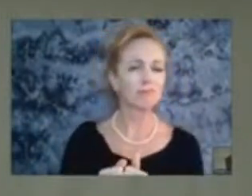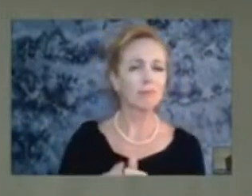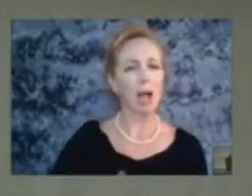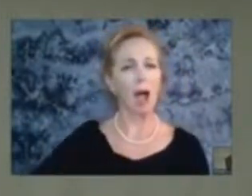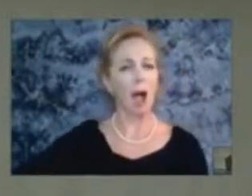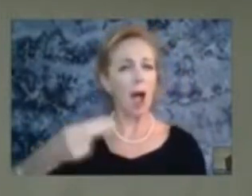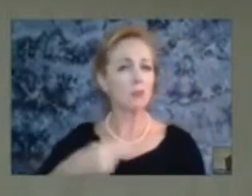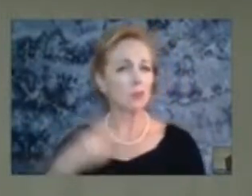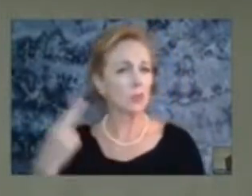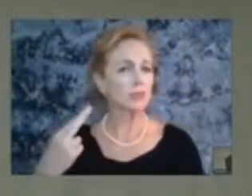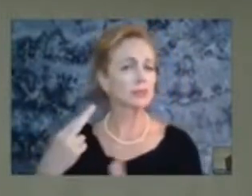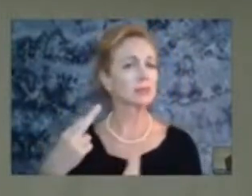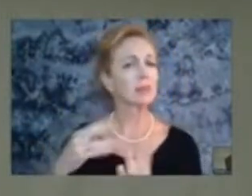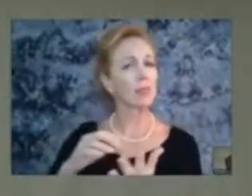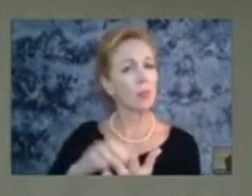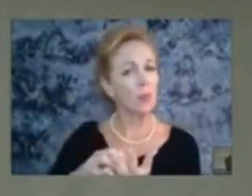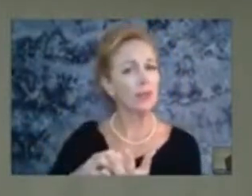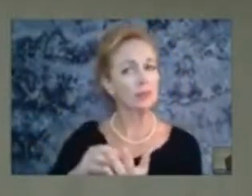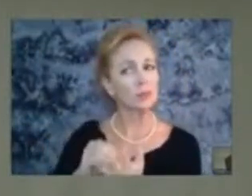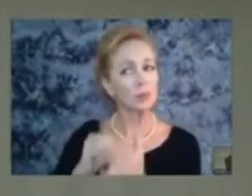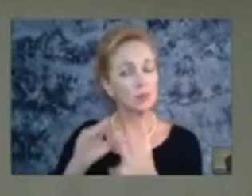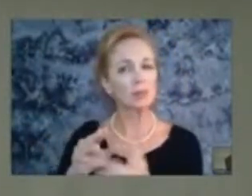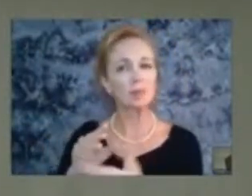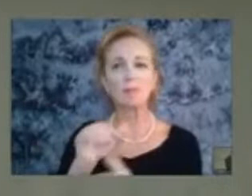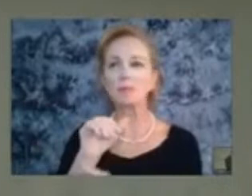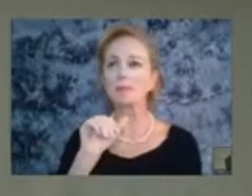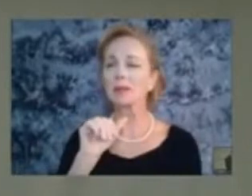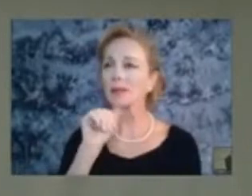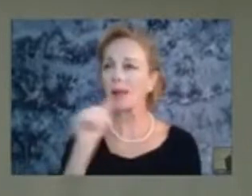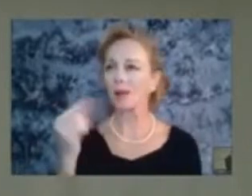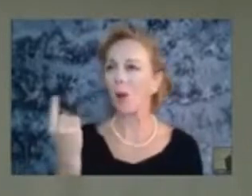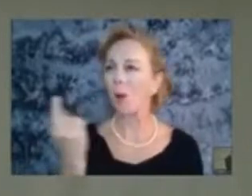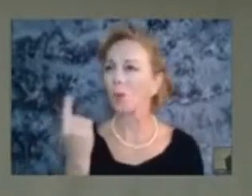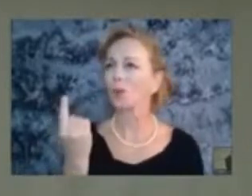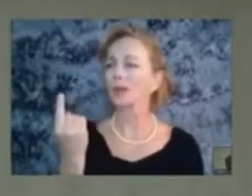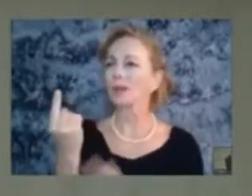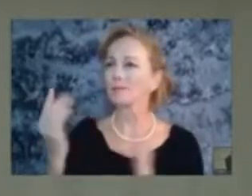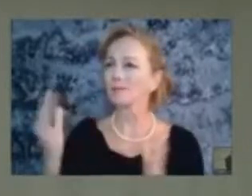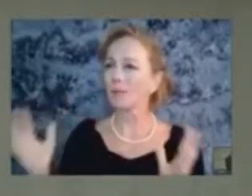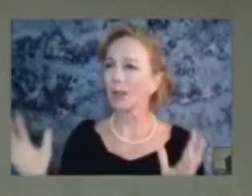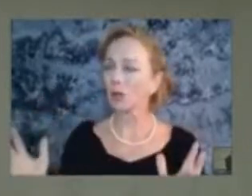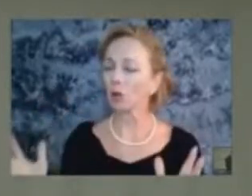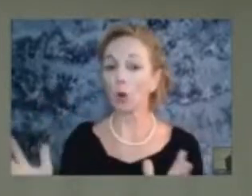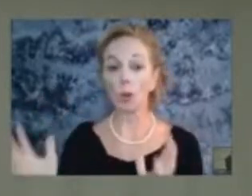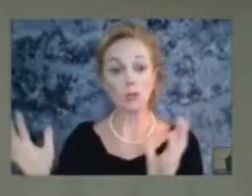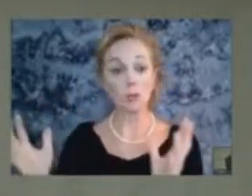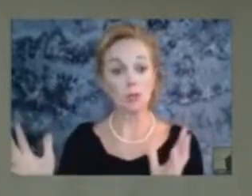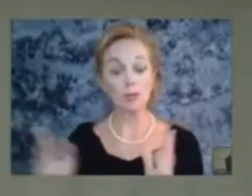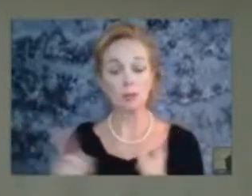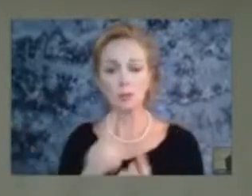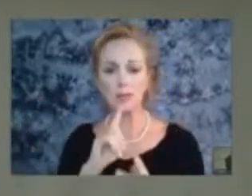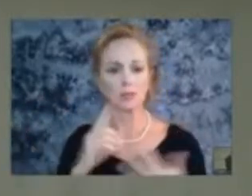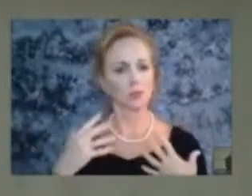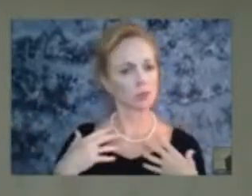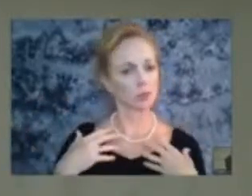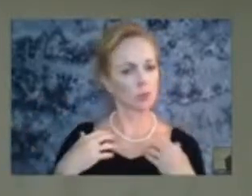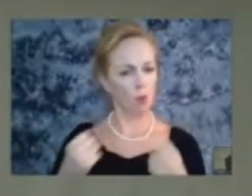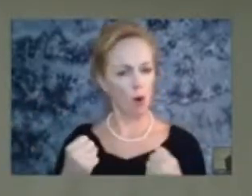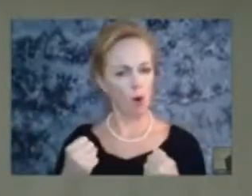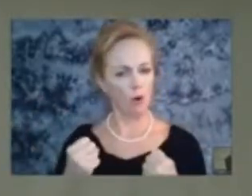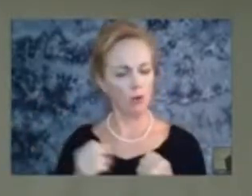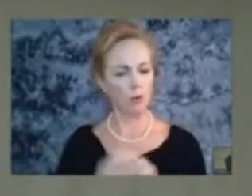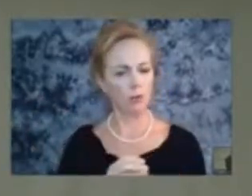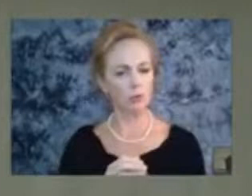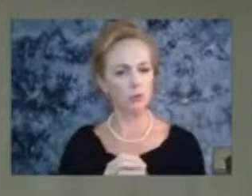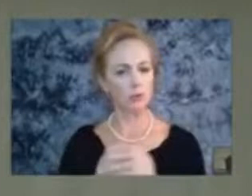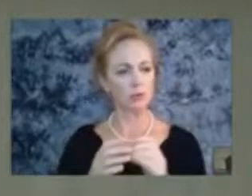But it's not just that encouragement to be bold and courageous from our partners on the